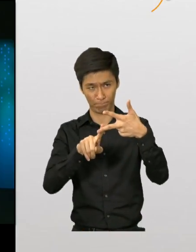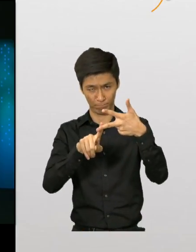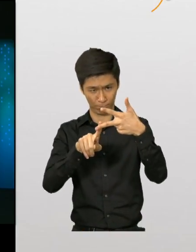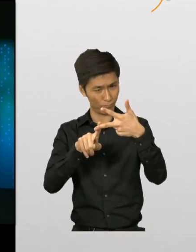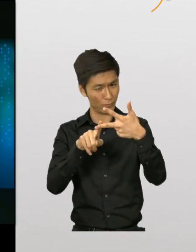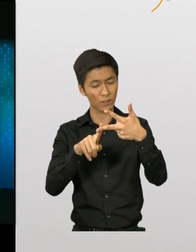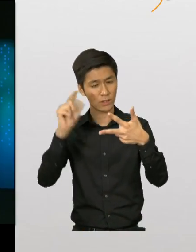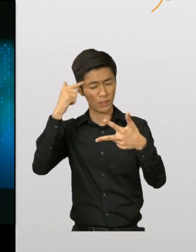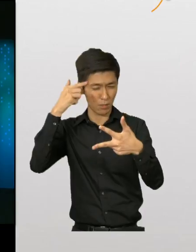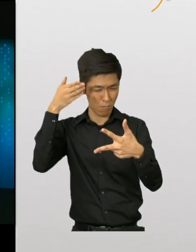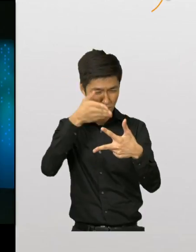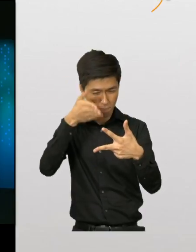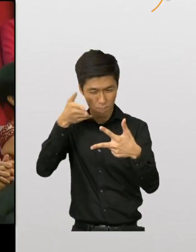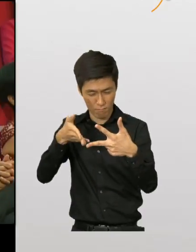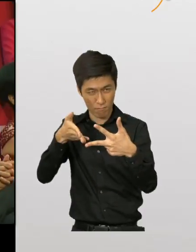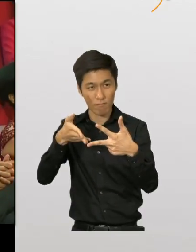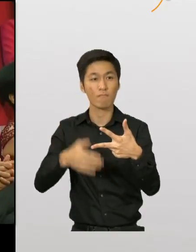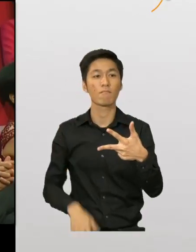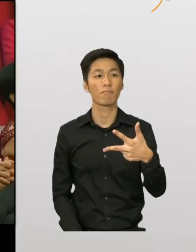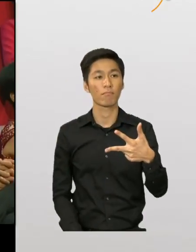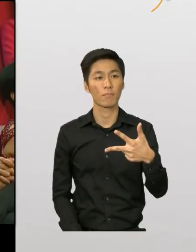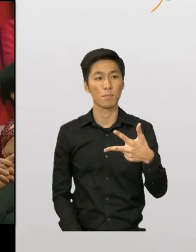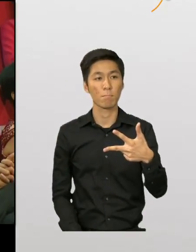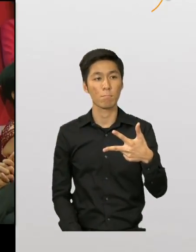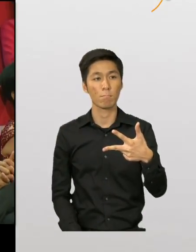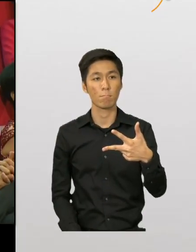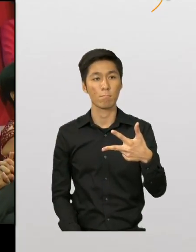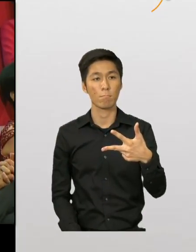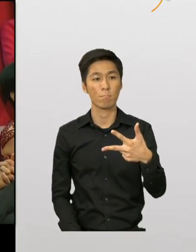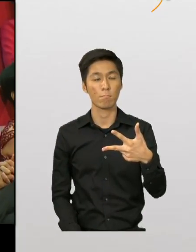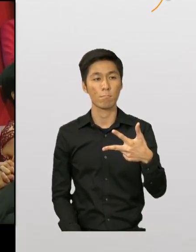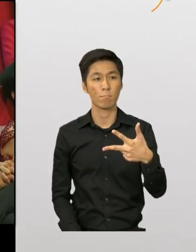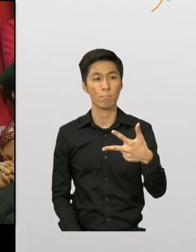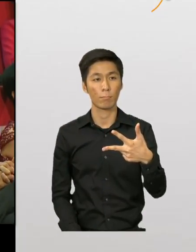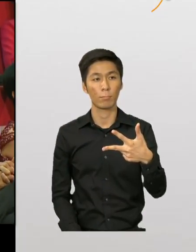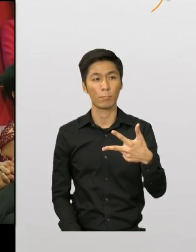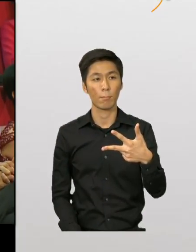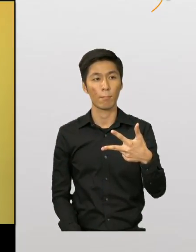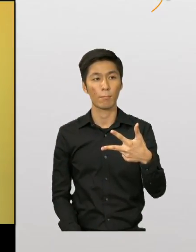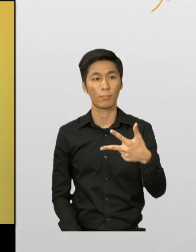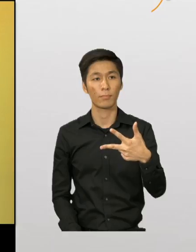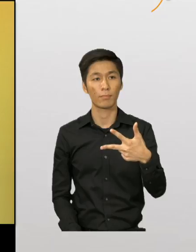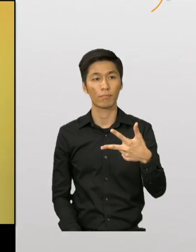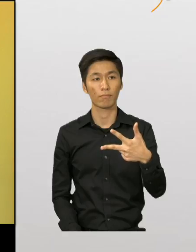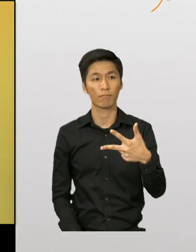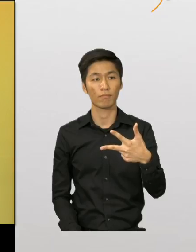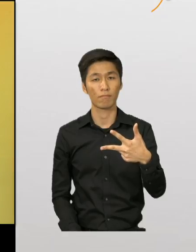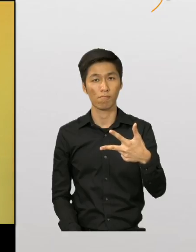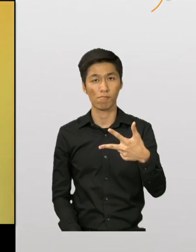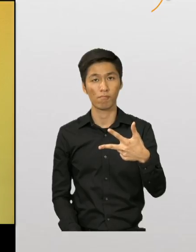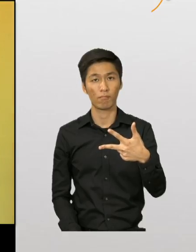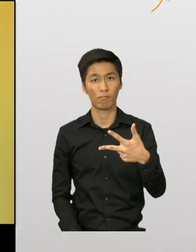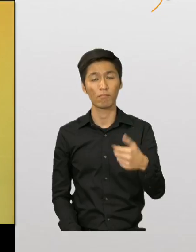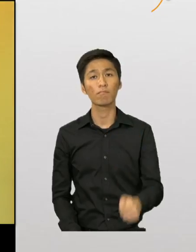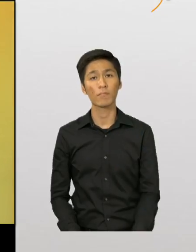Therefore, housing, education, and healthcare are three areas that the government is very focused on. We'll